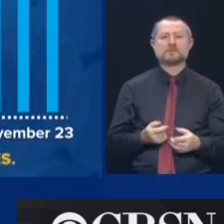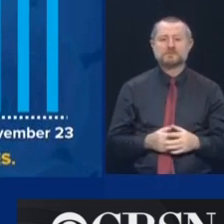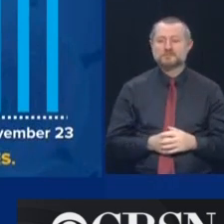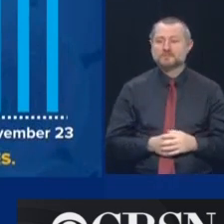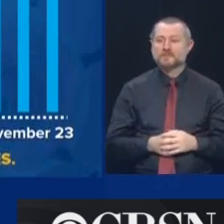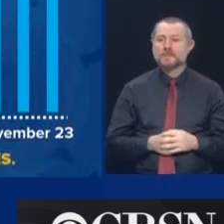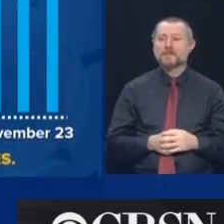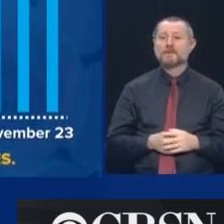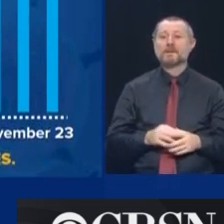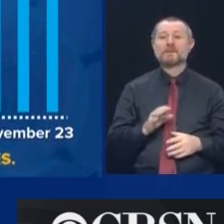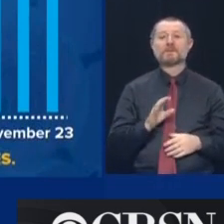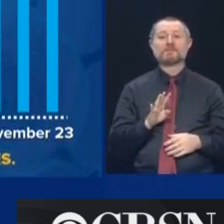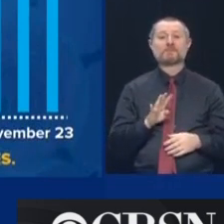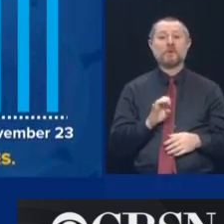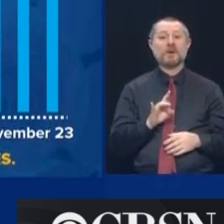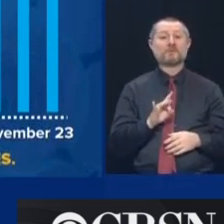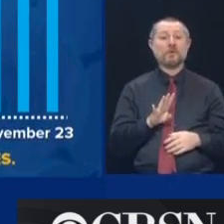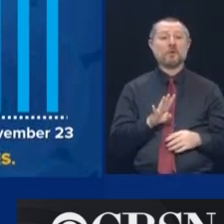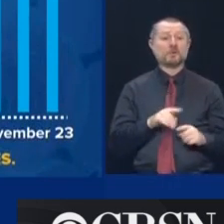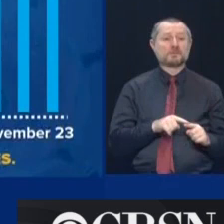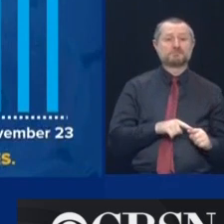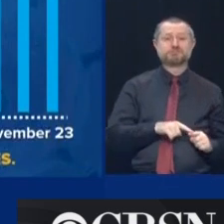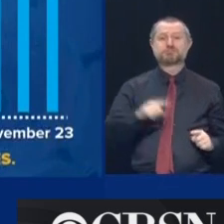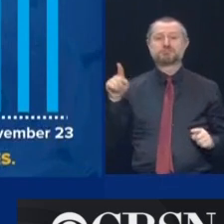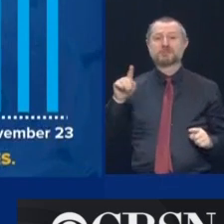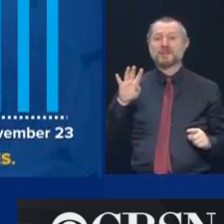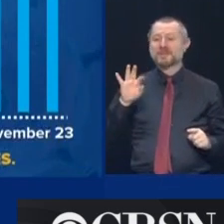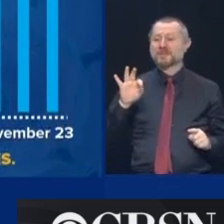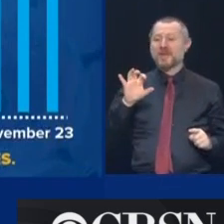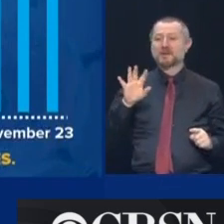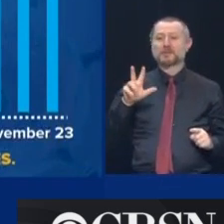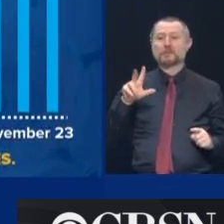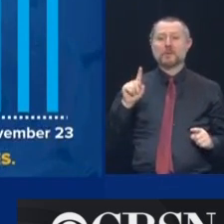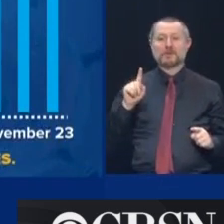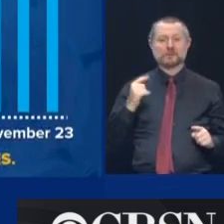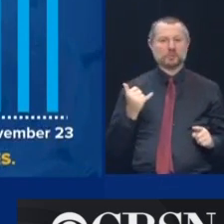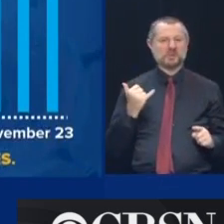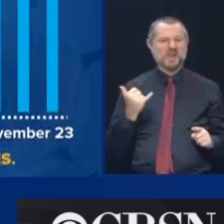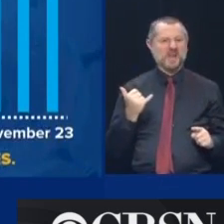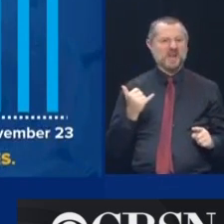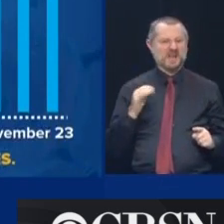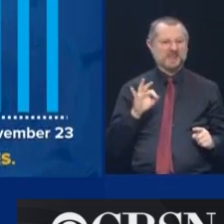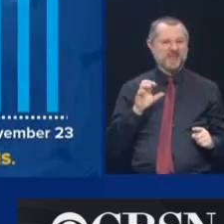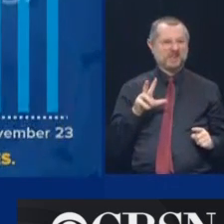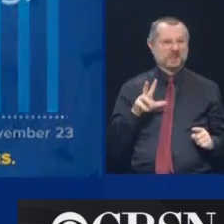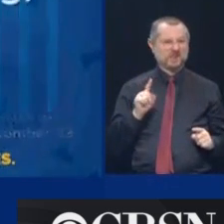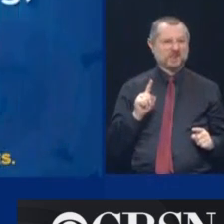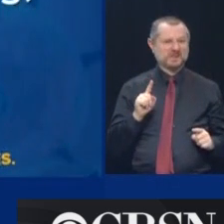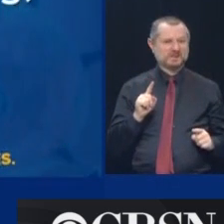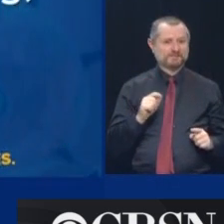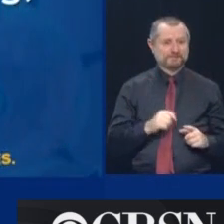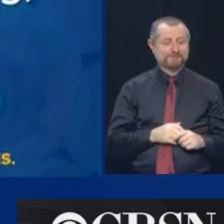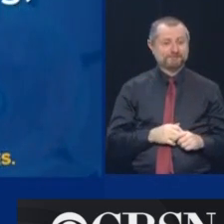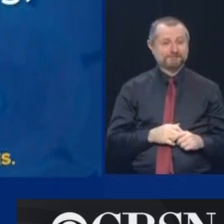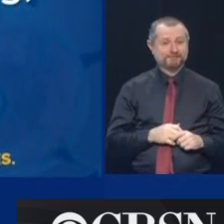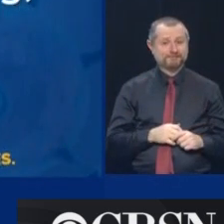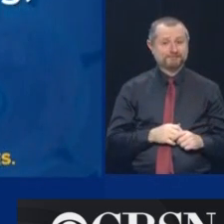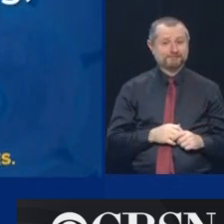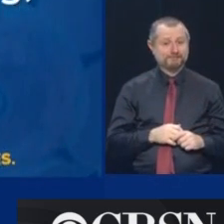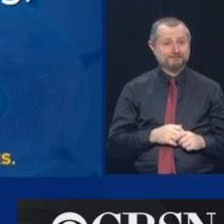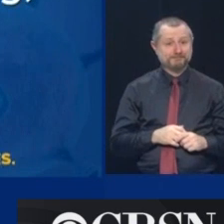484 people to 931. That's where we are today. We're experiencing that